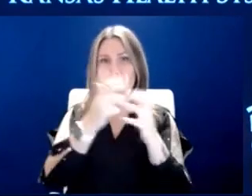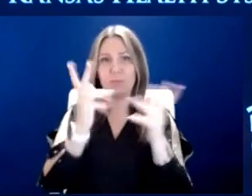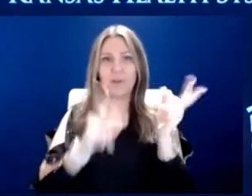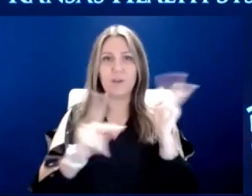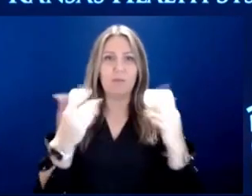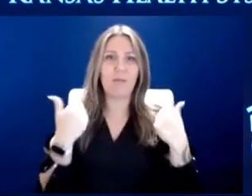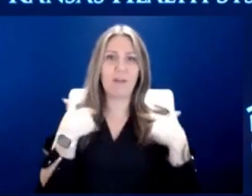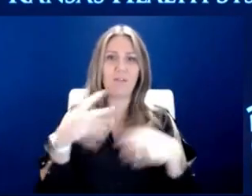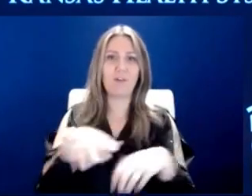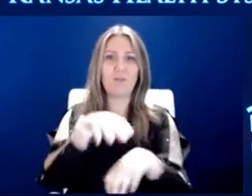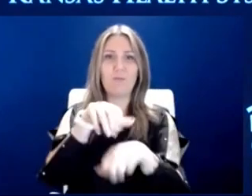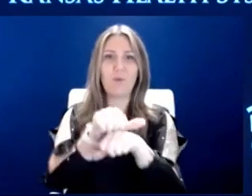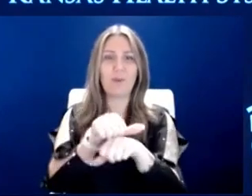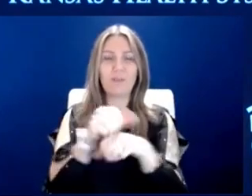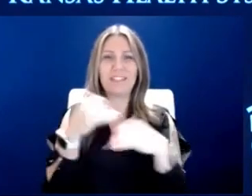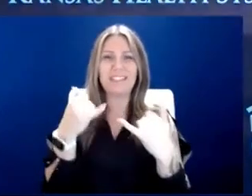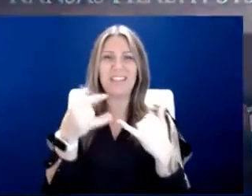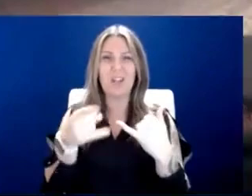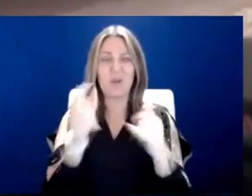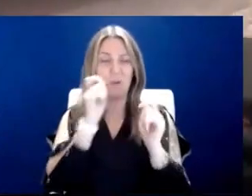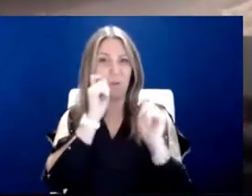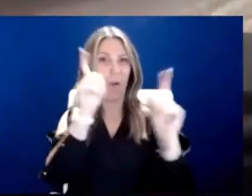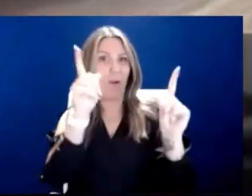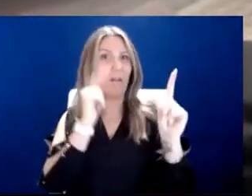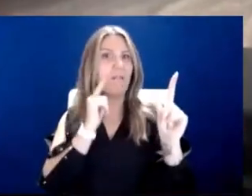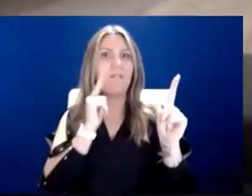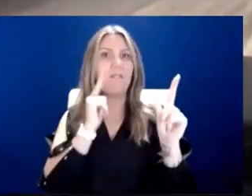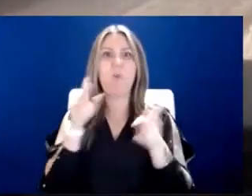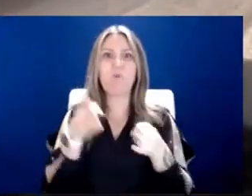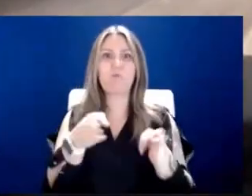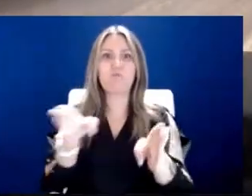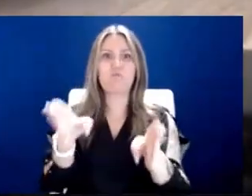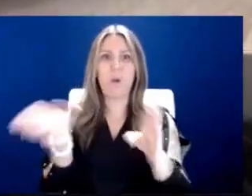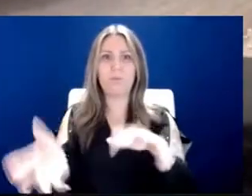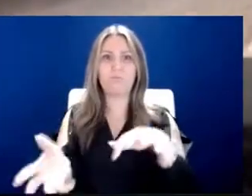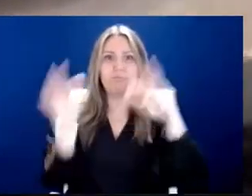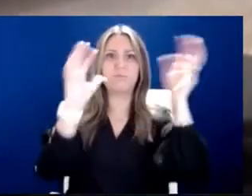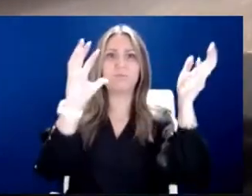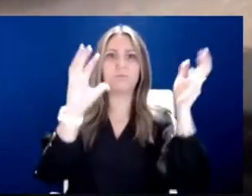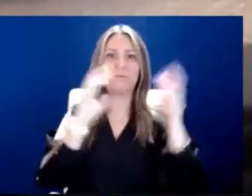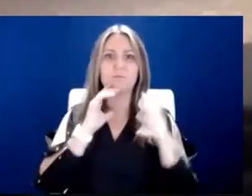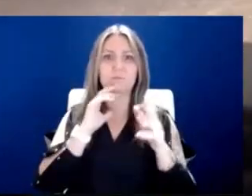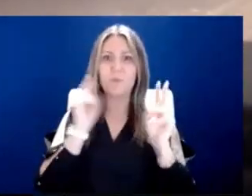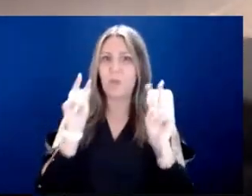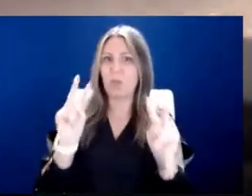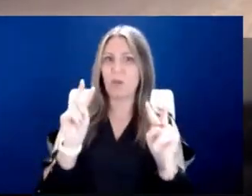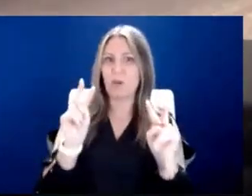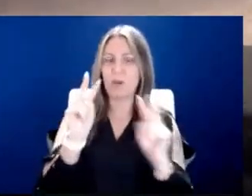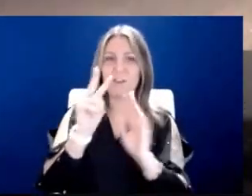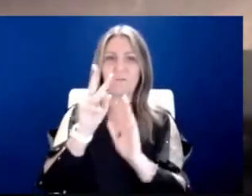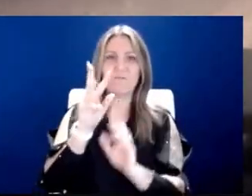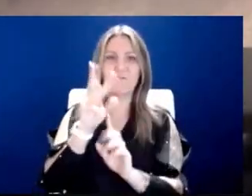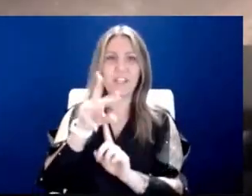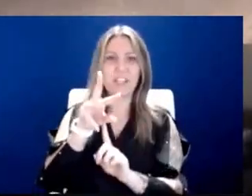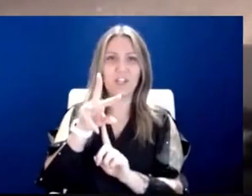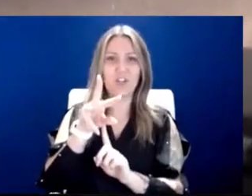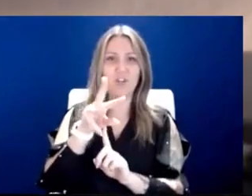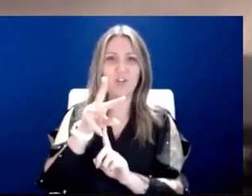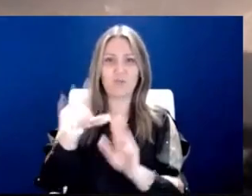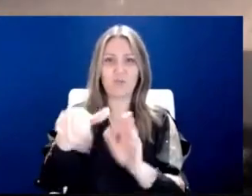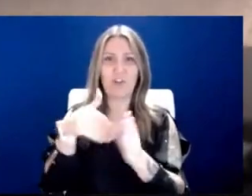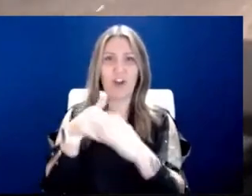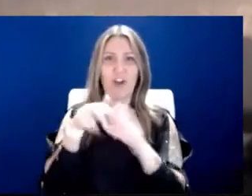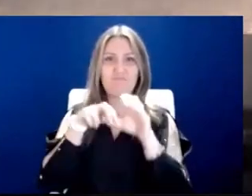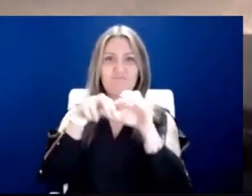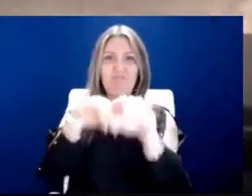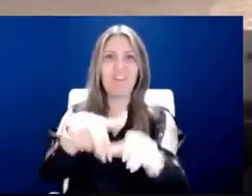waking up, you know that the roads are quite a mess. So, well, take a look. Here's some video that we all actually carpooled to work today.